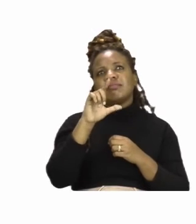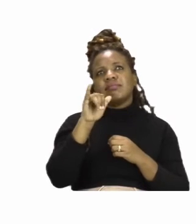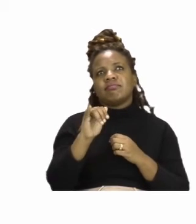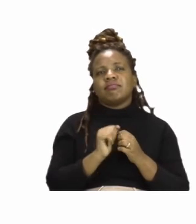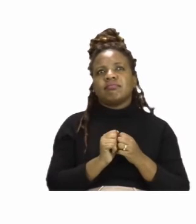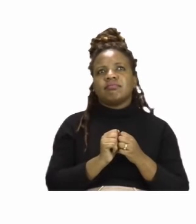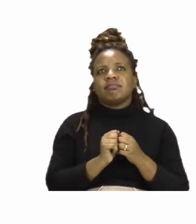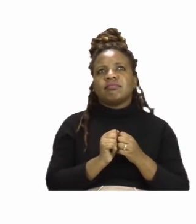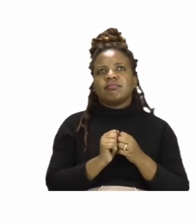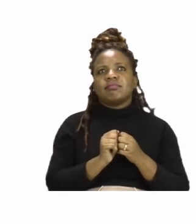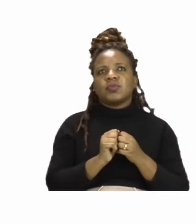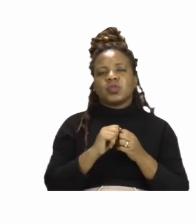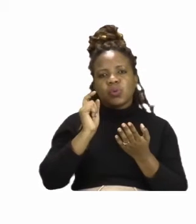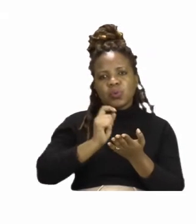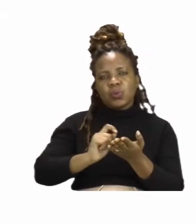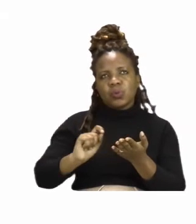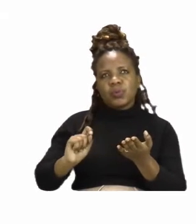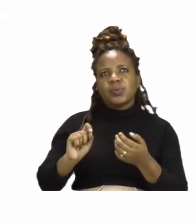kitten, book,